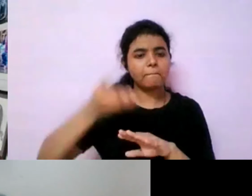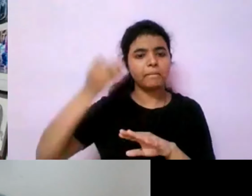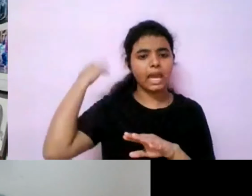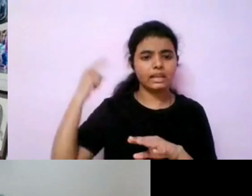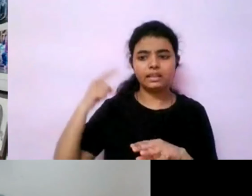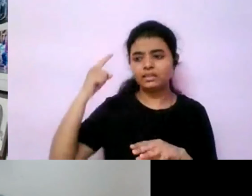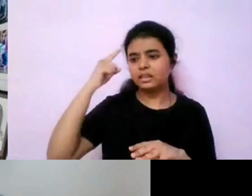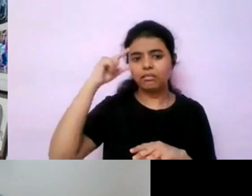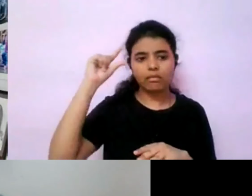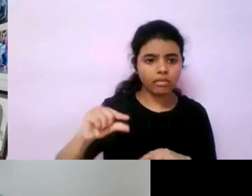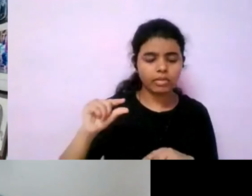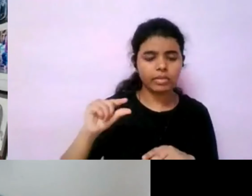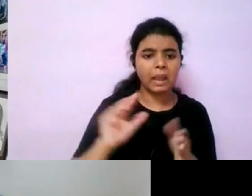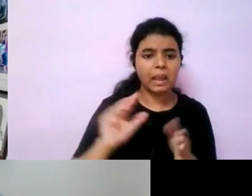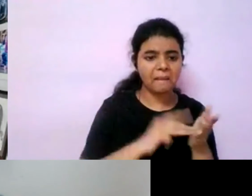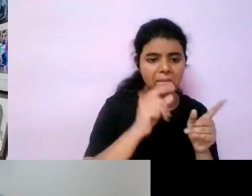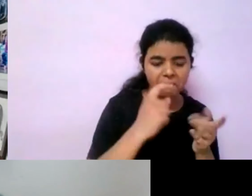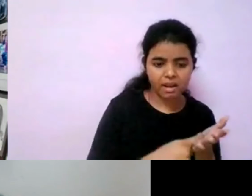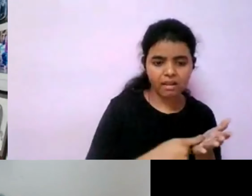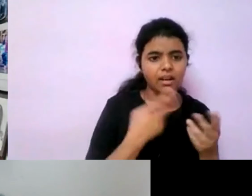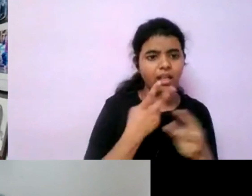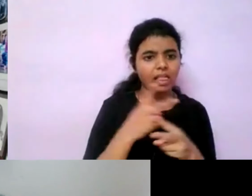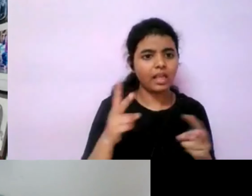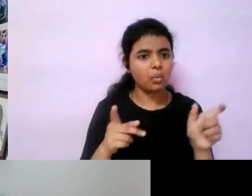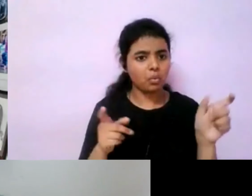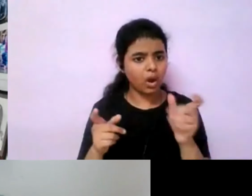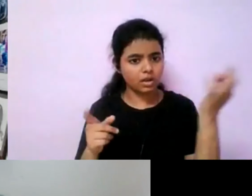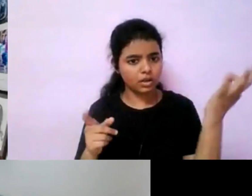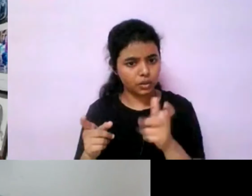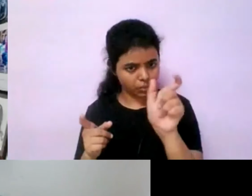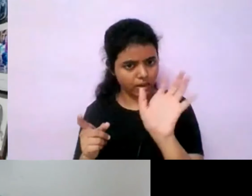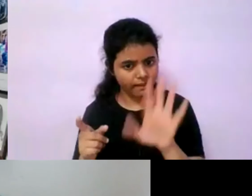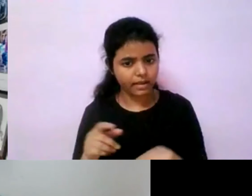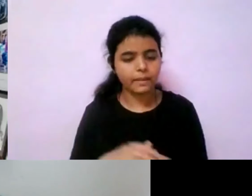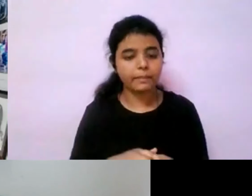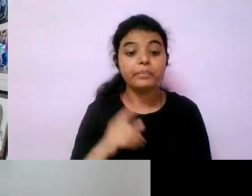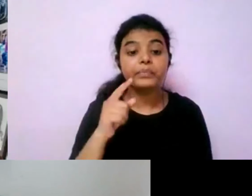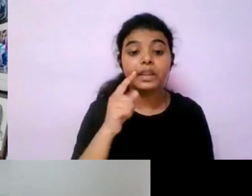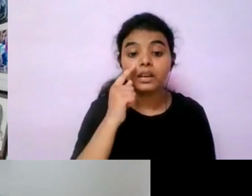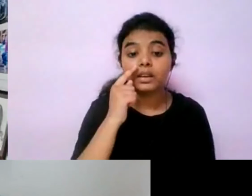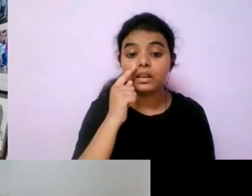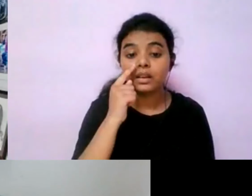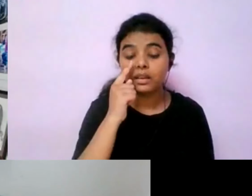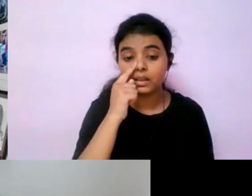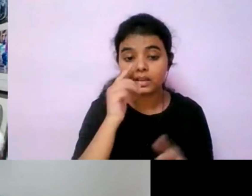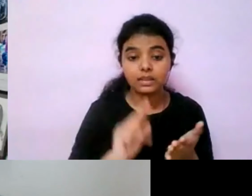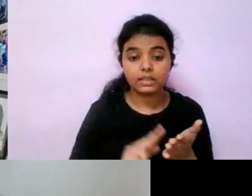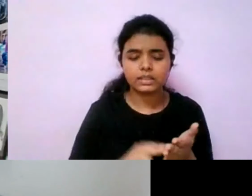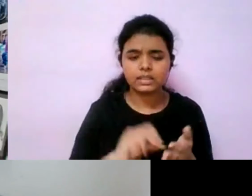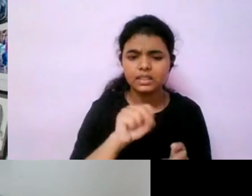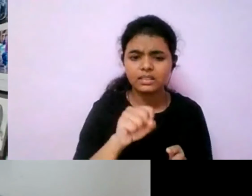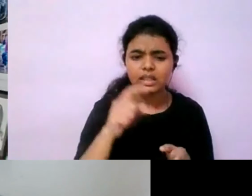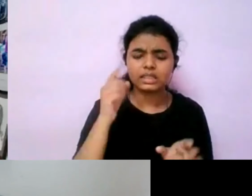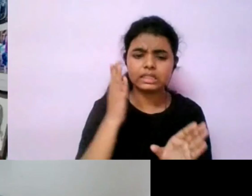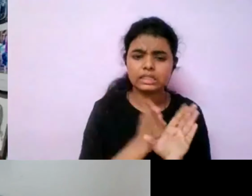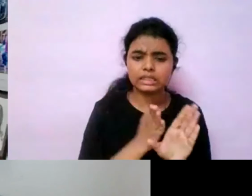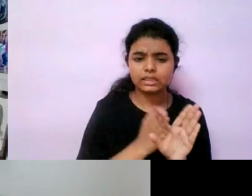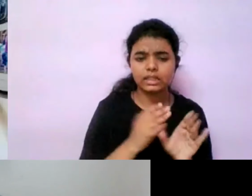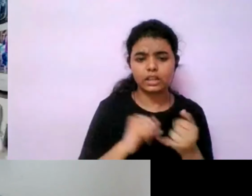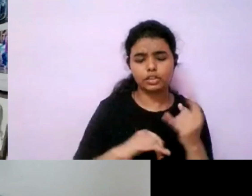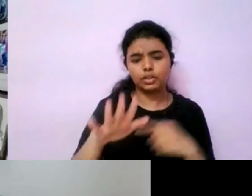mental retardation and so on. Actually, Shilpa, psychosocial disability relates more to people